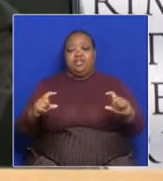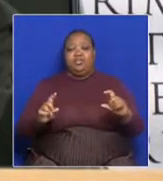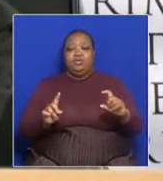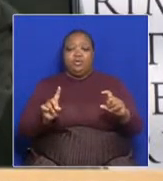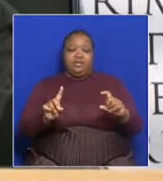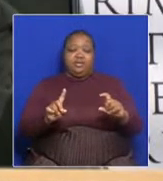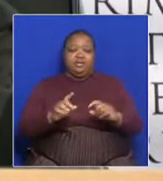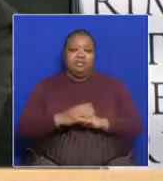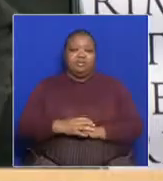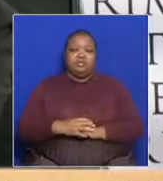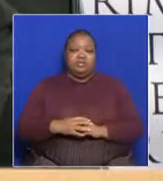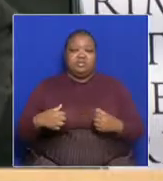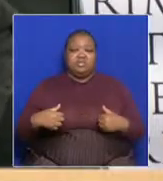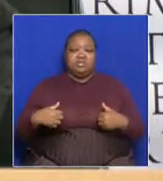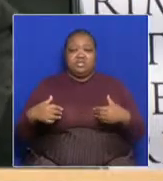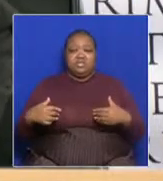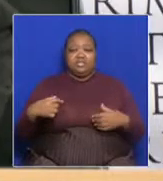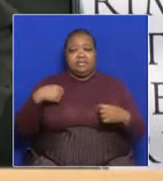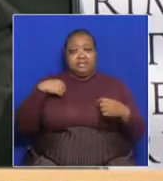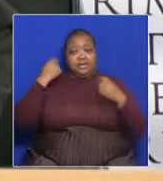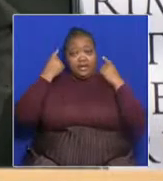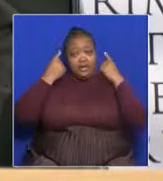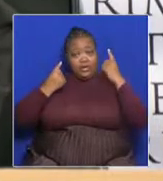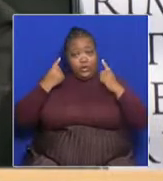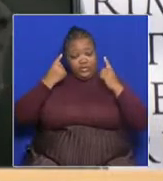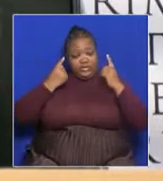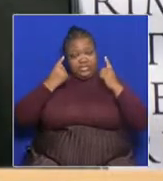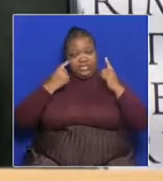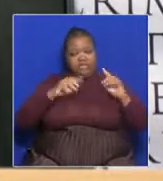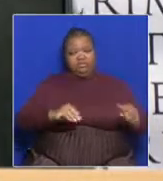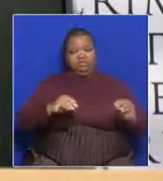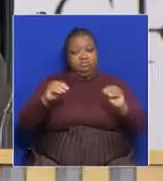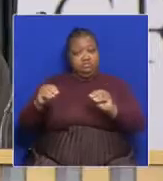I considered possibly Yes. carry. That would be page 956.